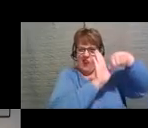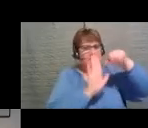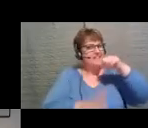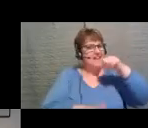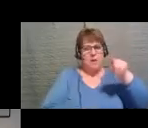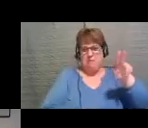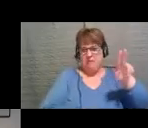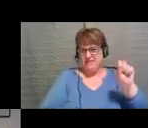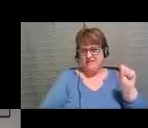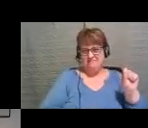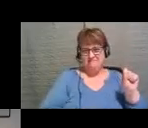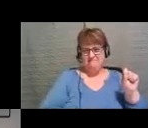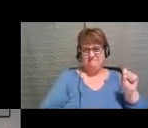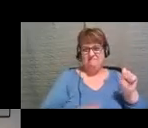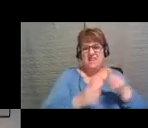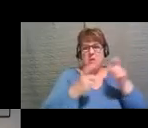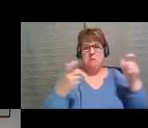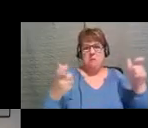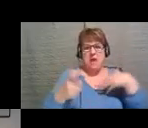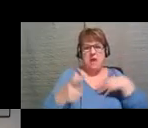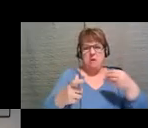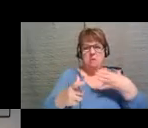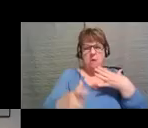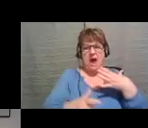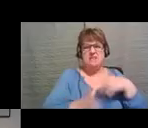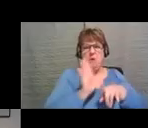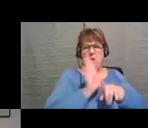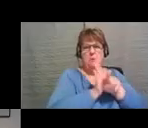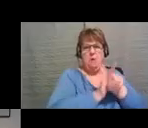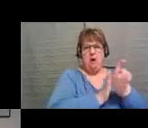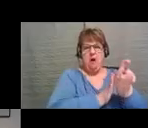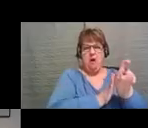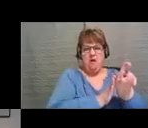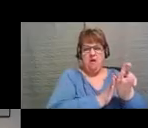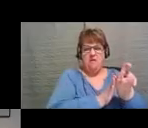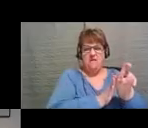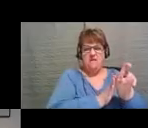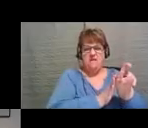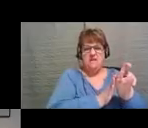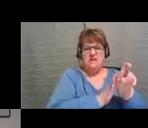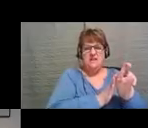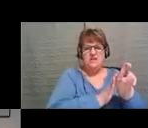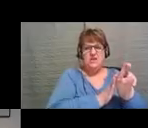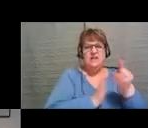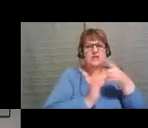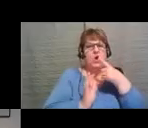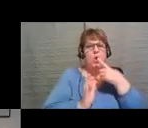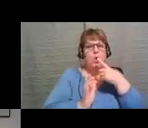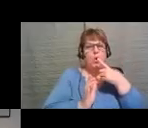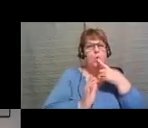pus. It was a big white worm. It was onchocerciasis, better known as river